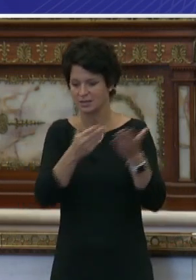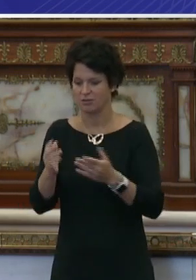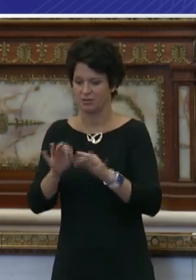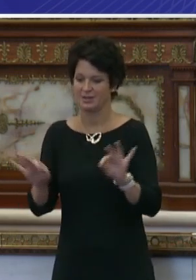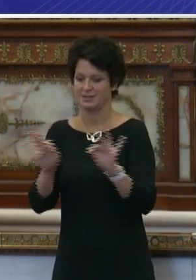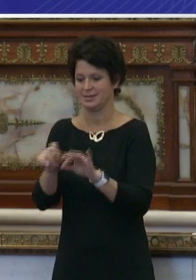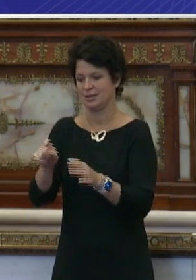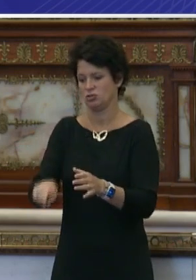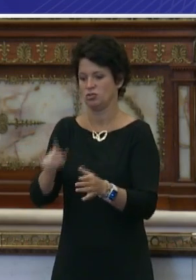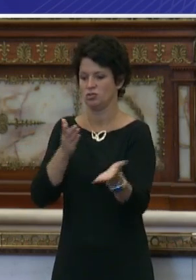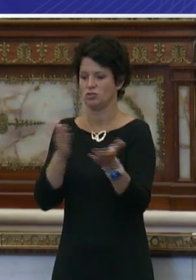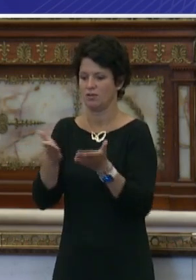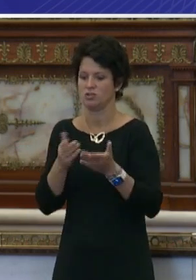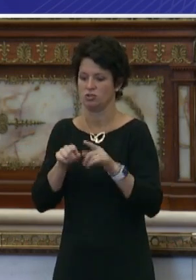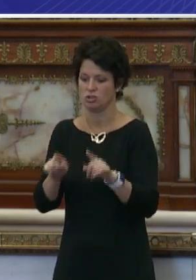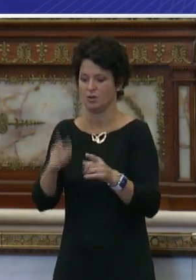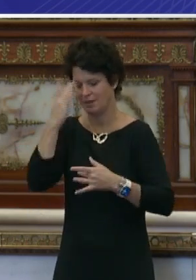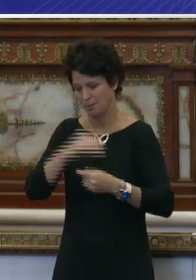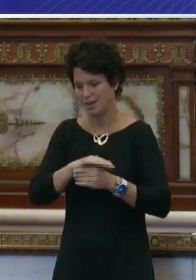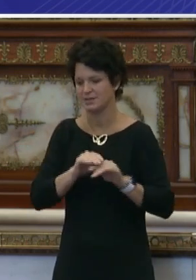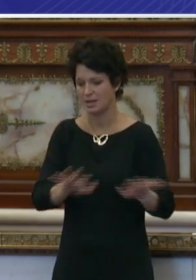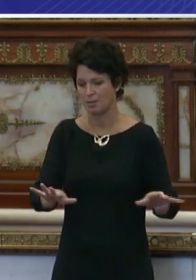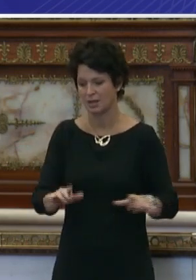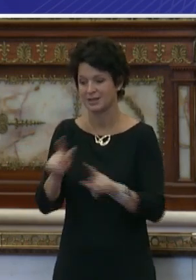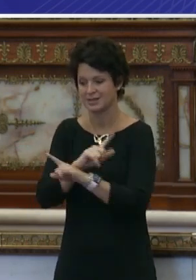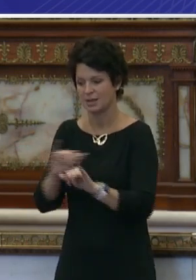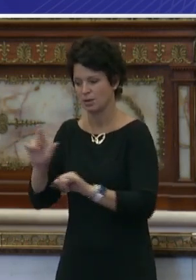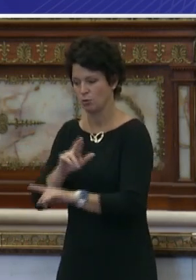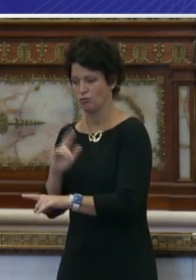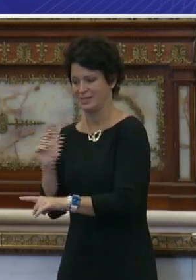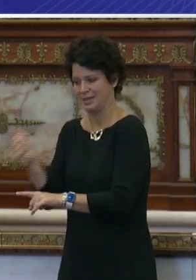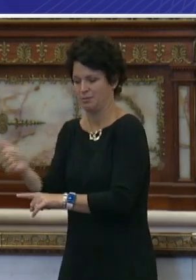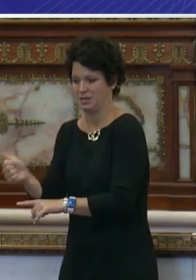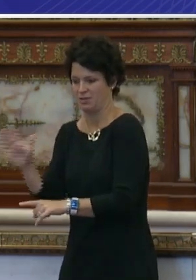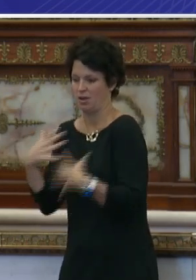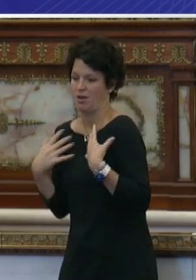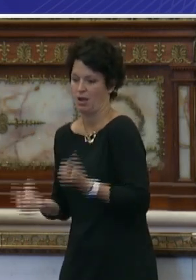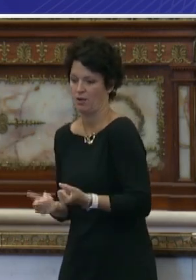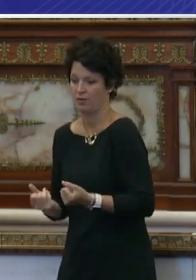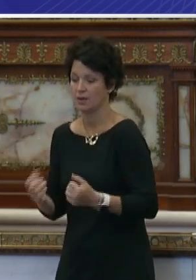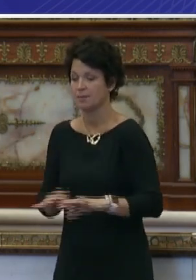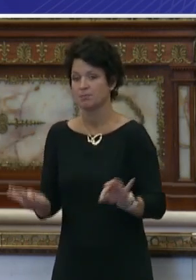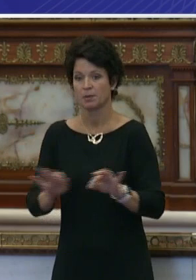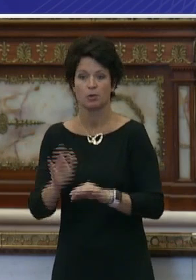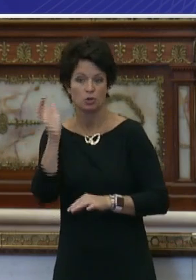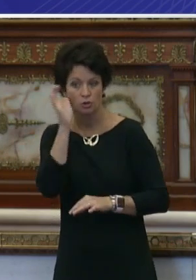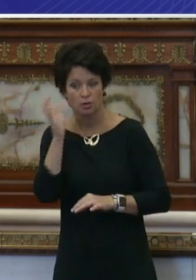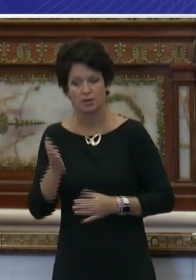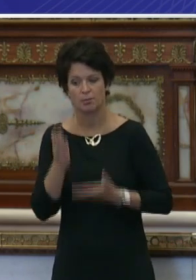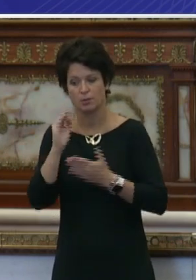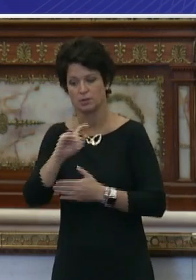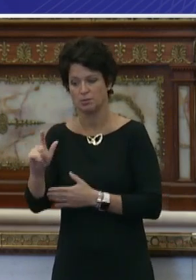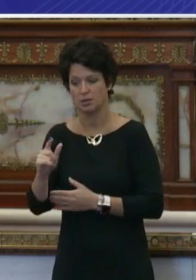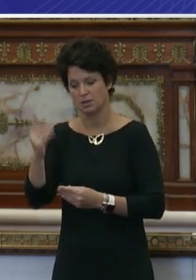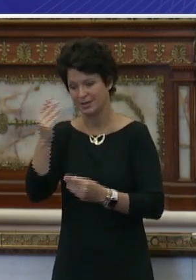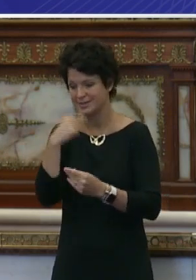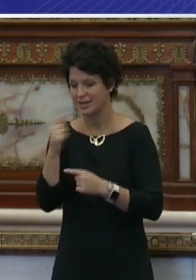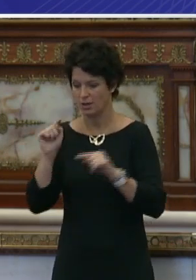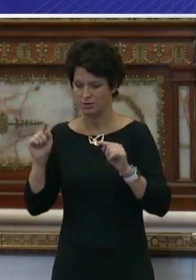during the pandemic, all while risking their own health. And it's important to note that, as you heard, this proposed bill simply fills